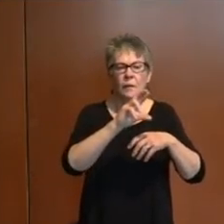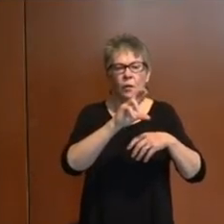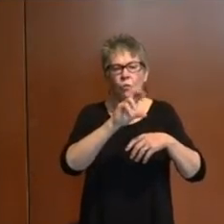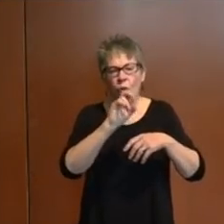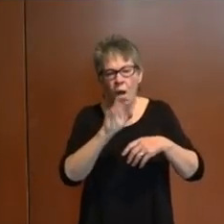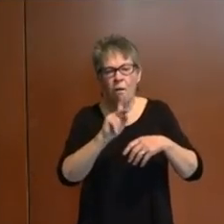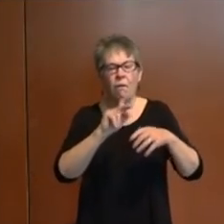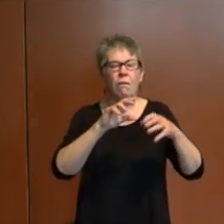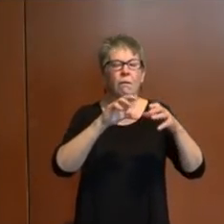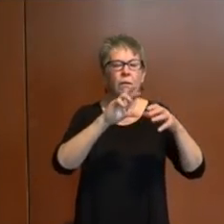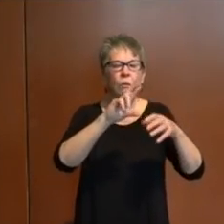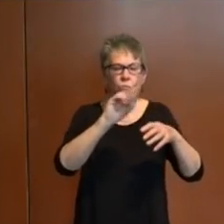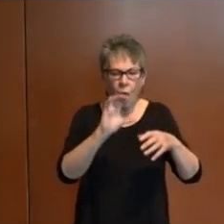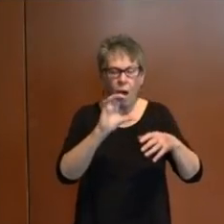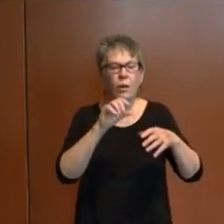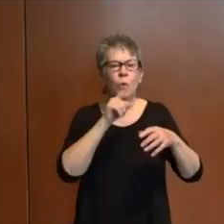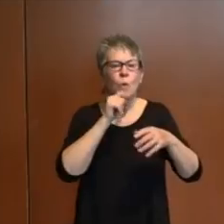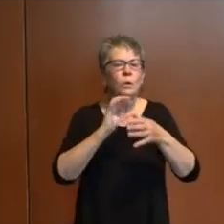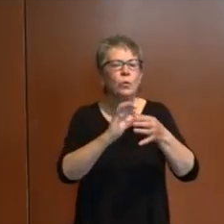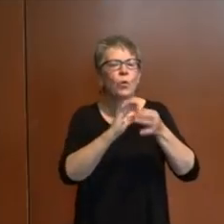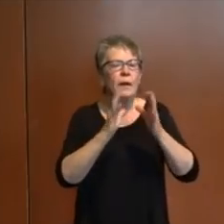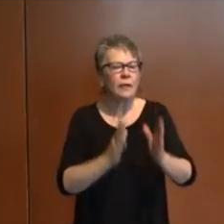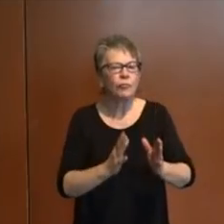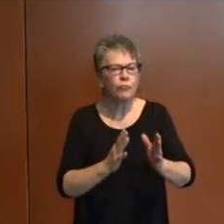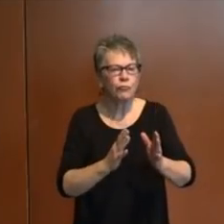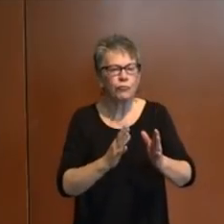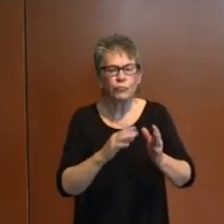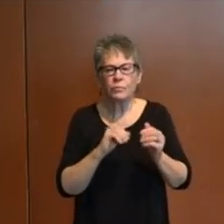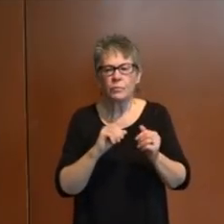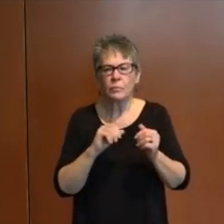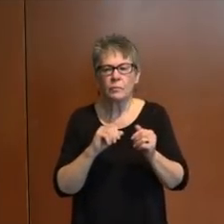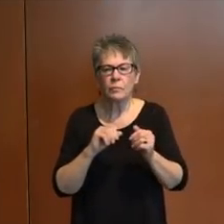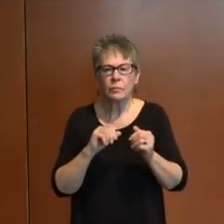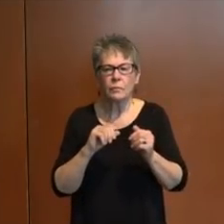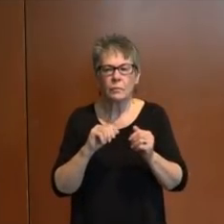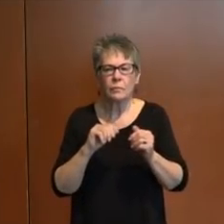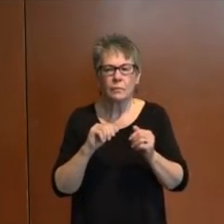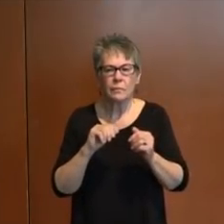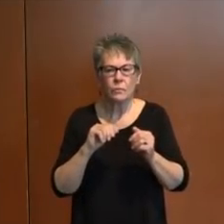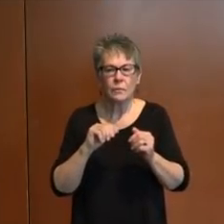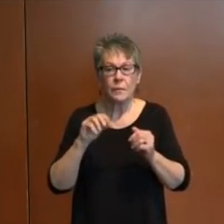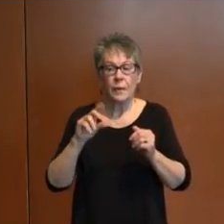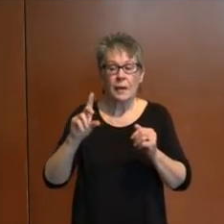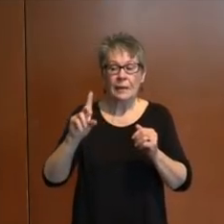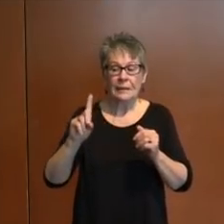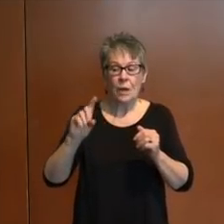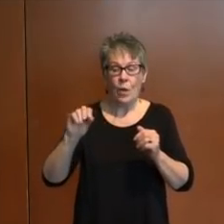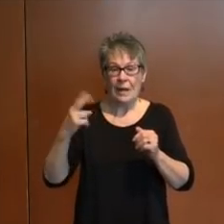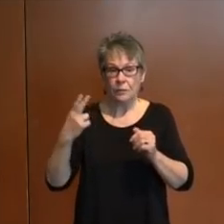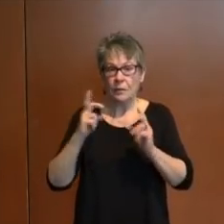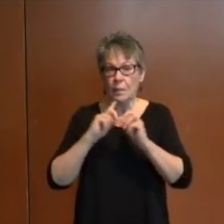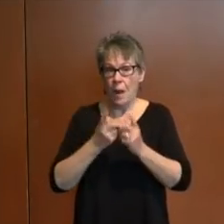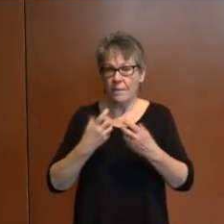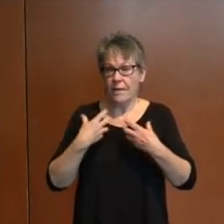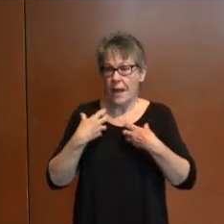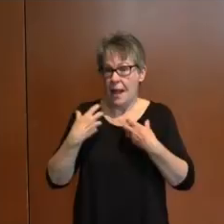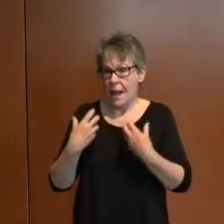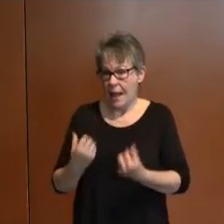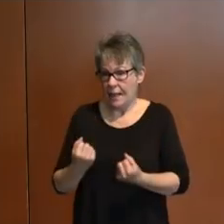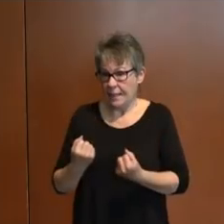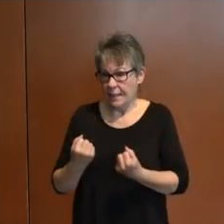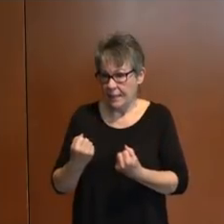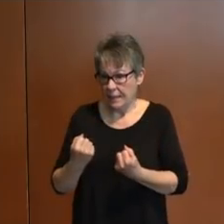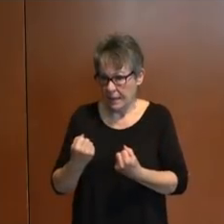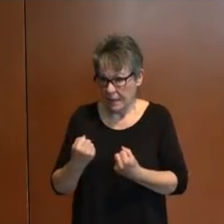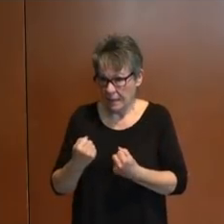and individuals from the Department of Health have been redeployed to the